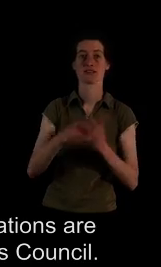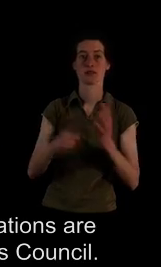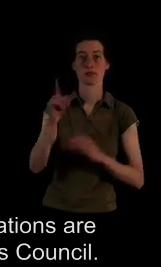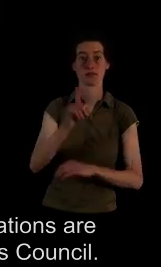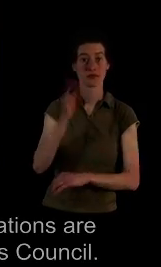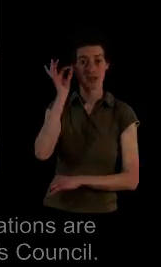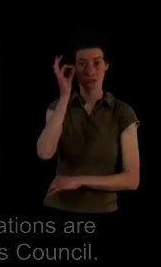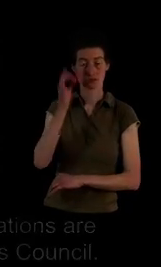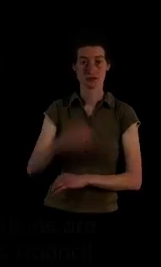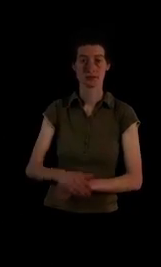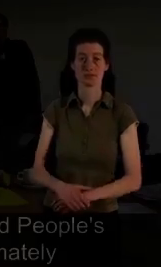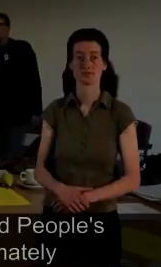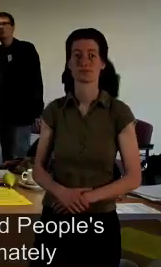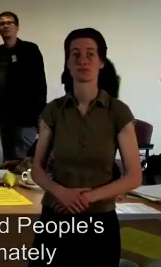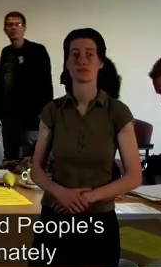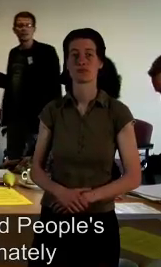People's Council.